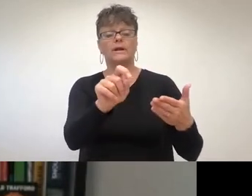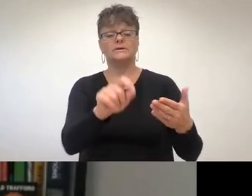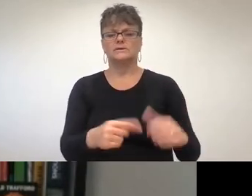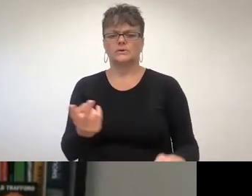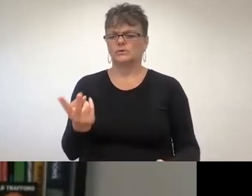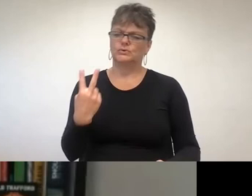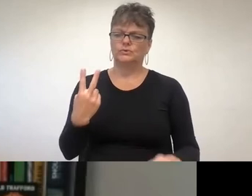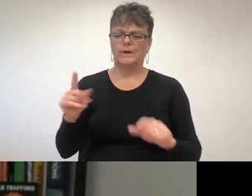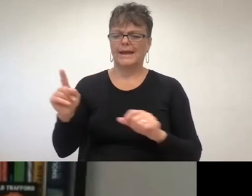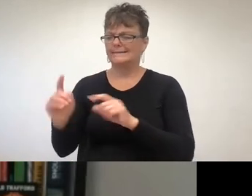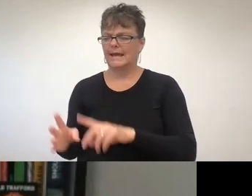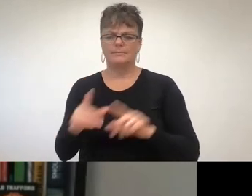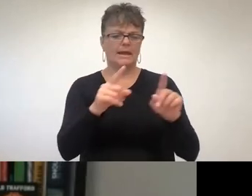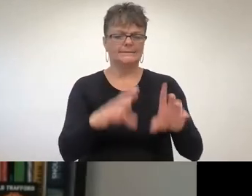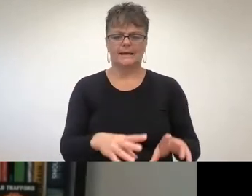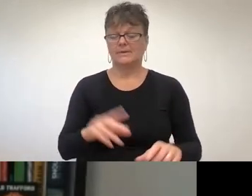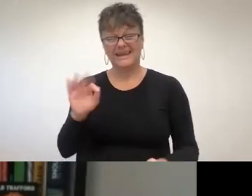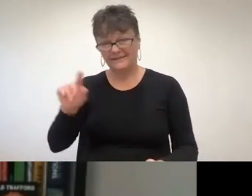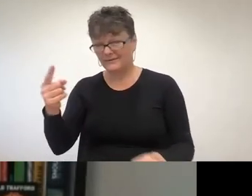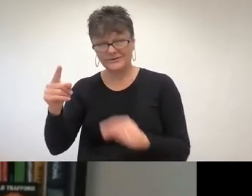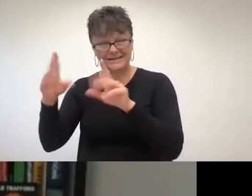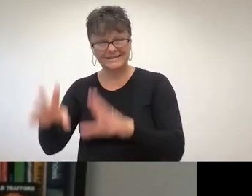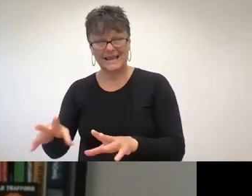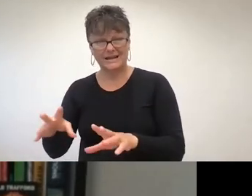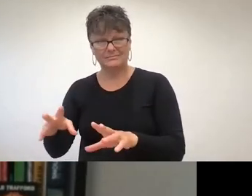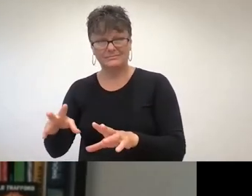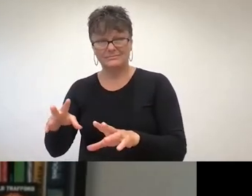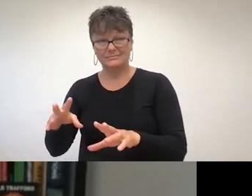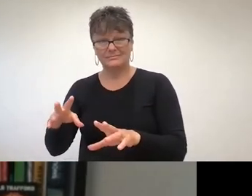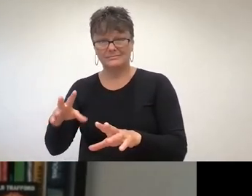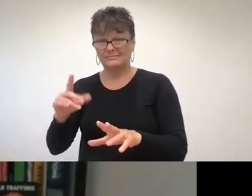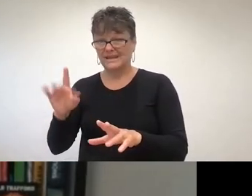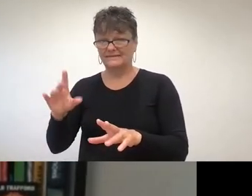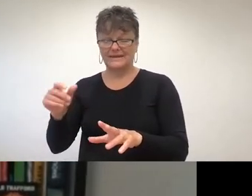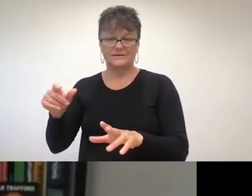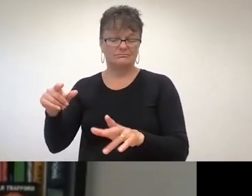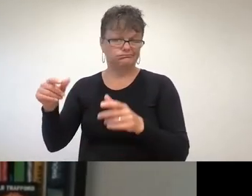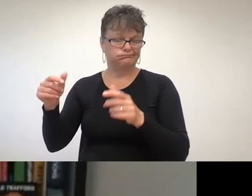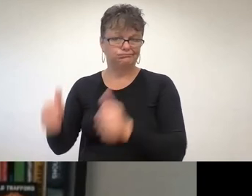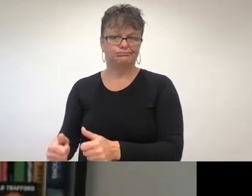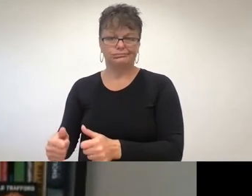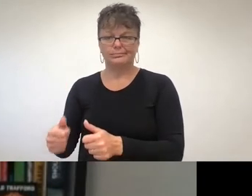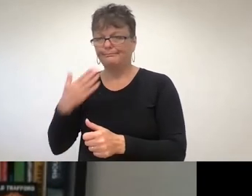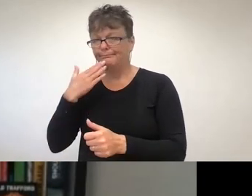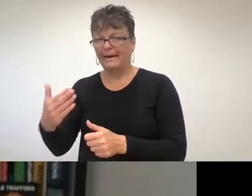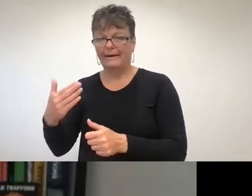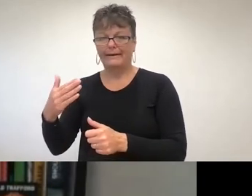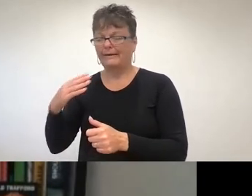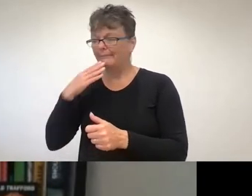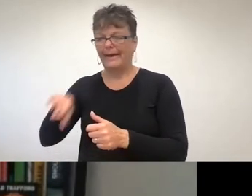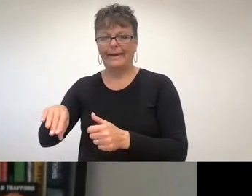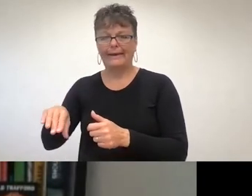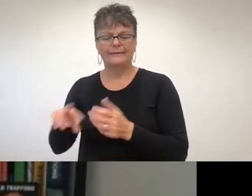exams. If they bomb that first exam, game really is over. You can't recover from that. So one thing to think about